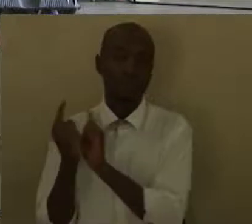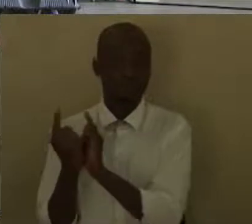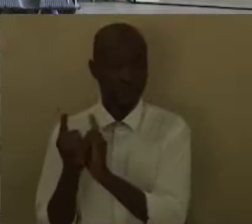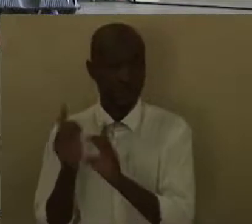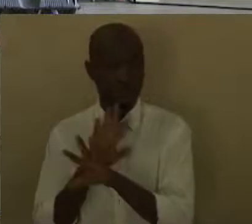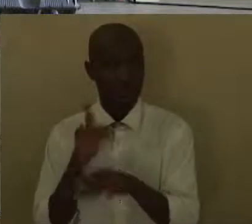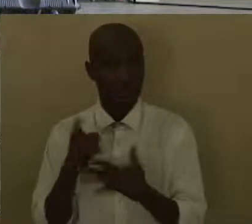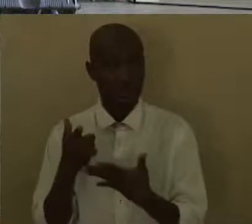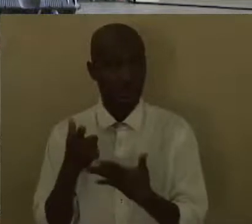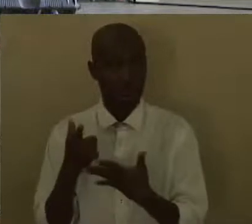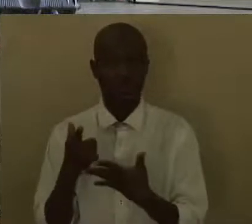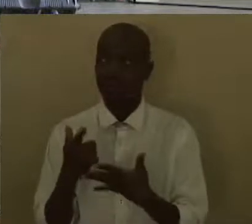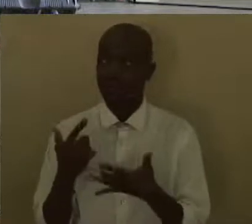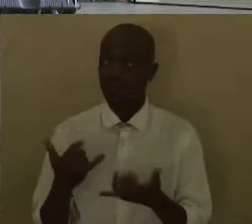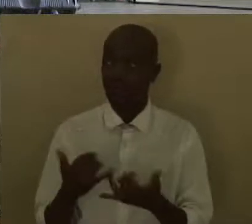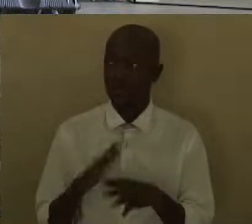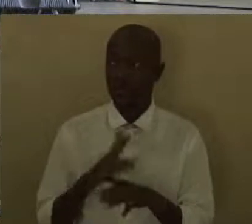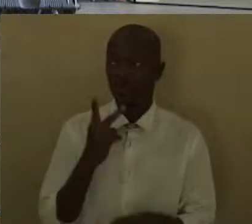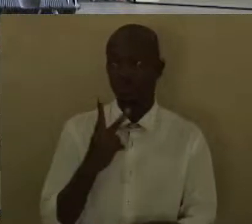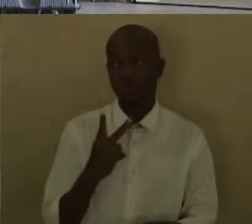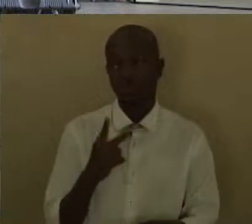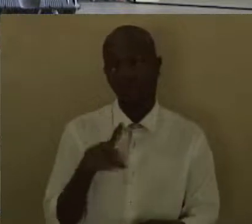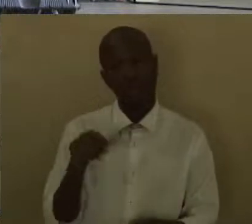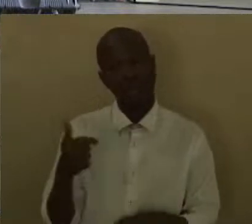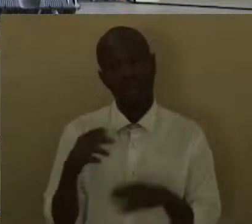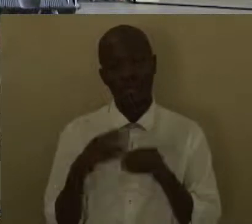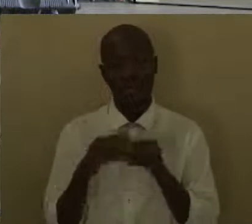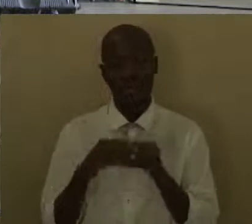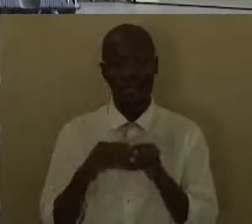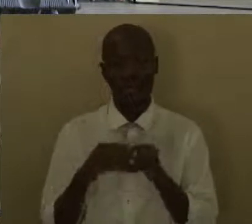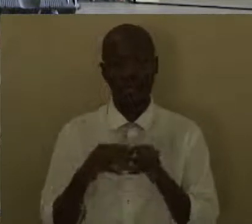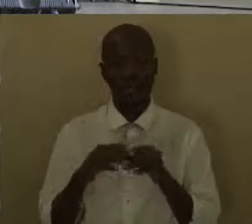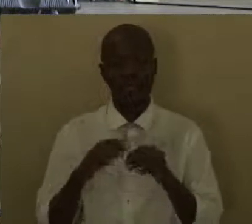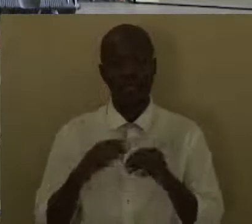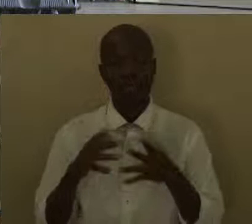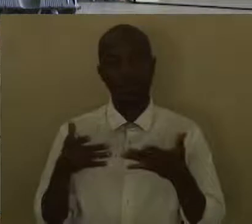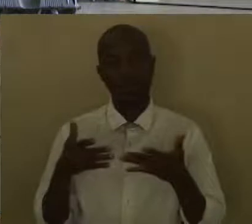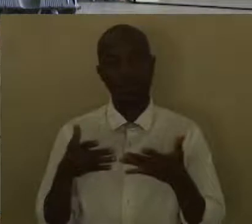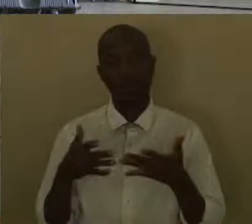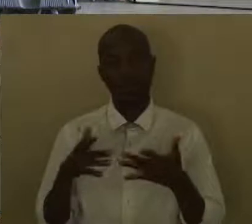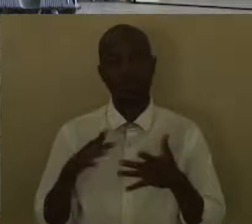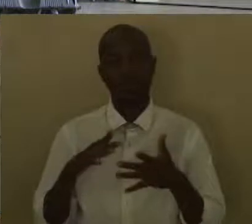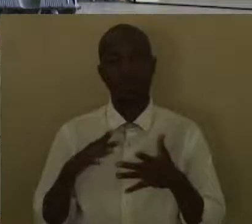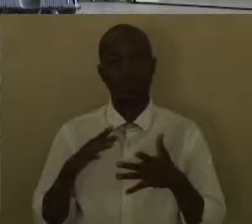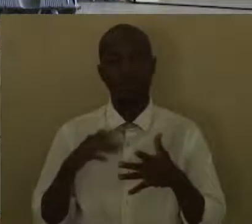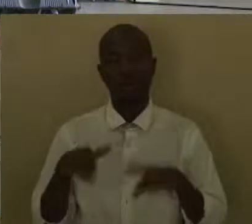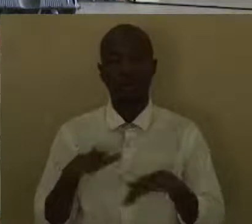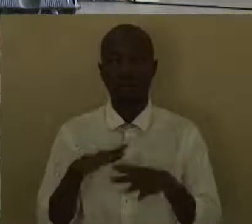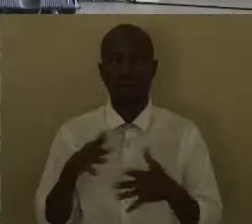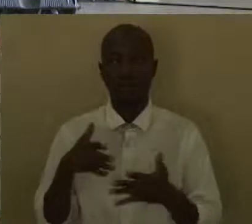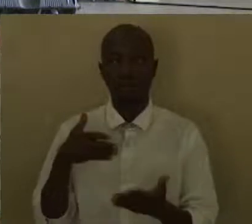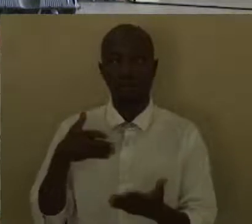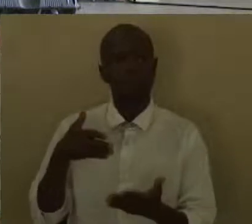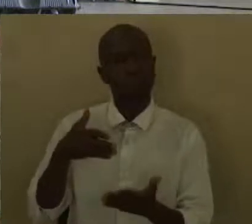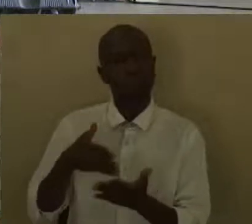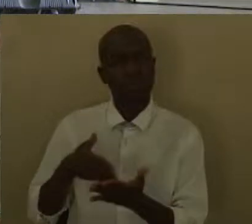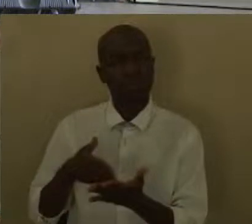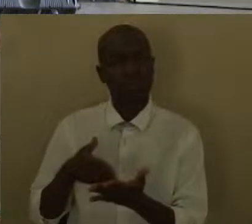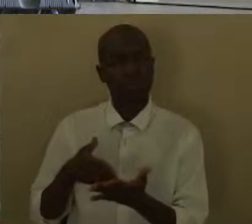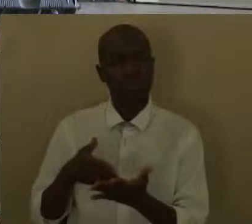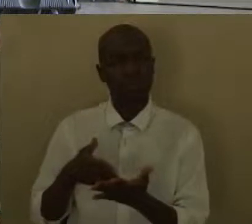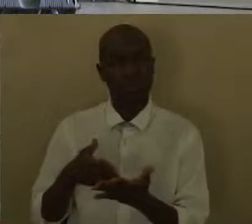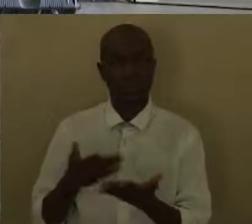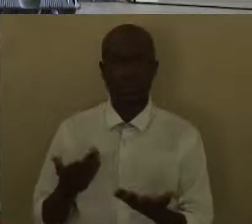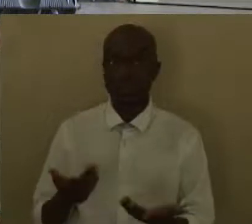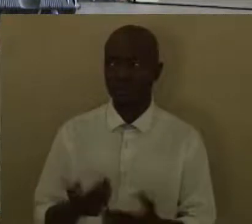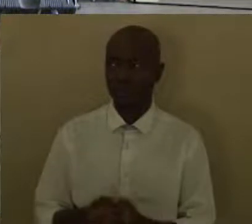meeting that is clashing with this one. Other members, Member Nsaka is going to arrive late, and then there are no other apologies that we